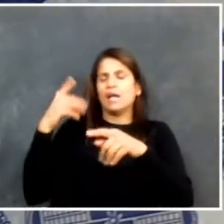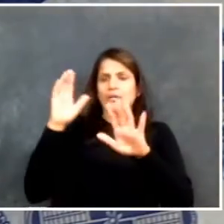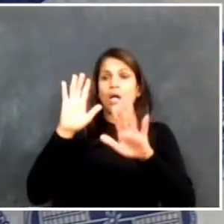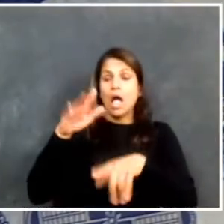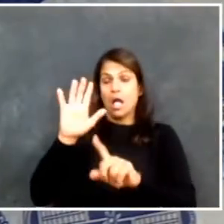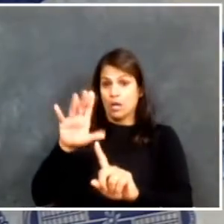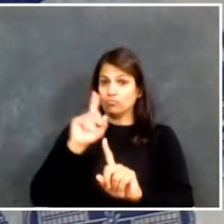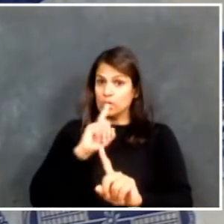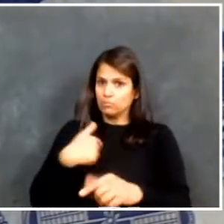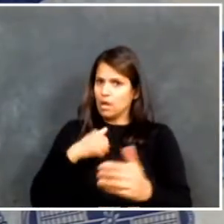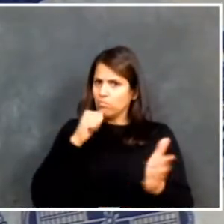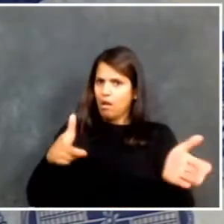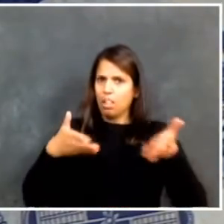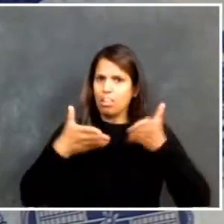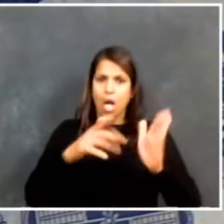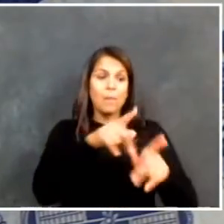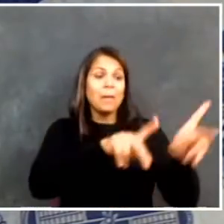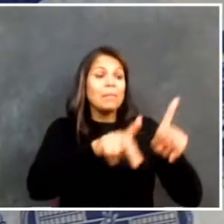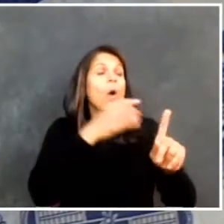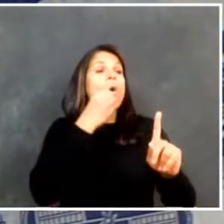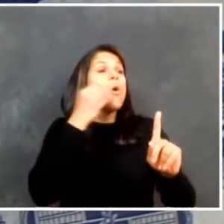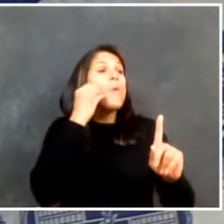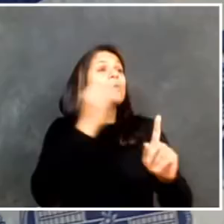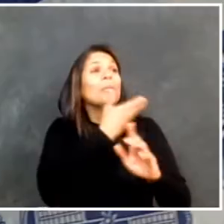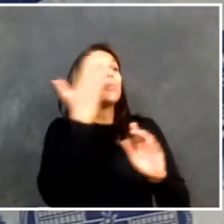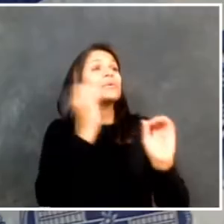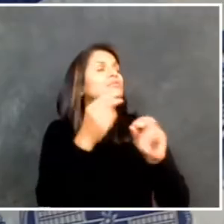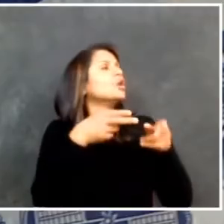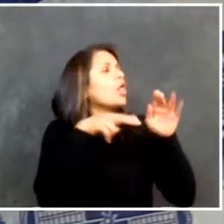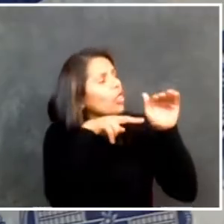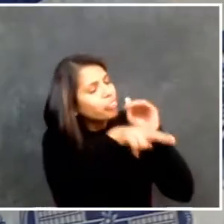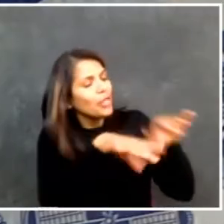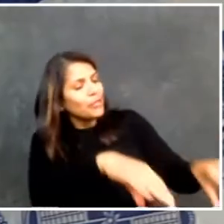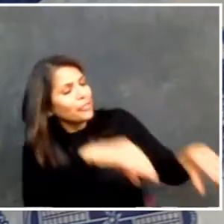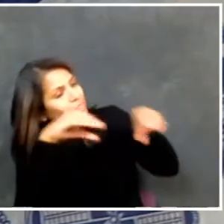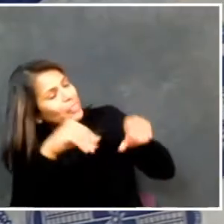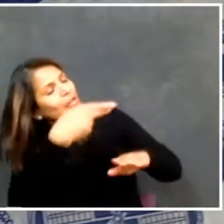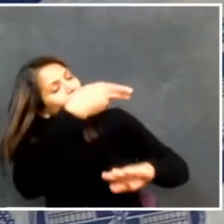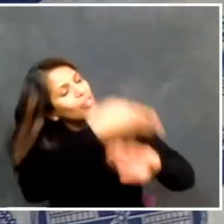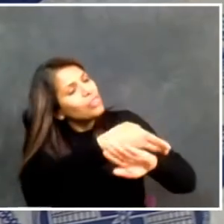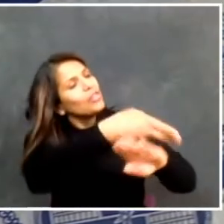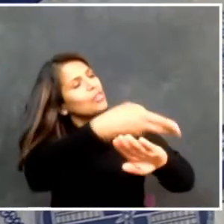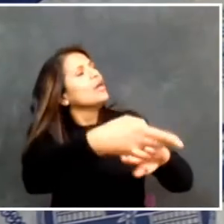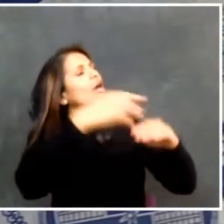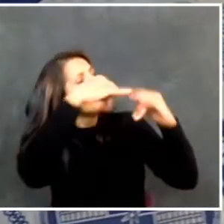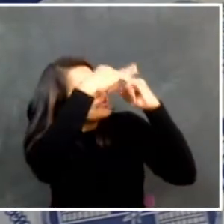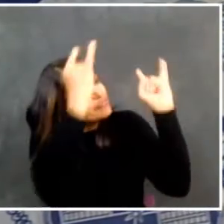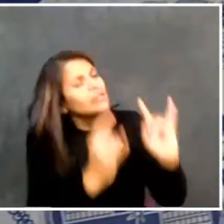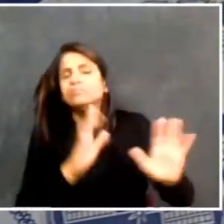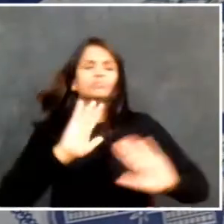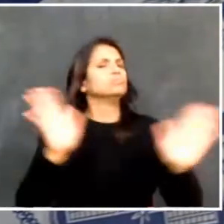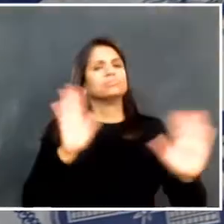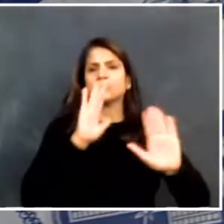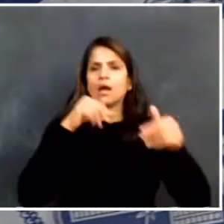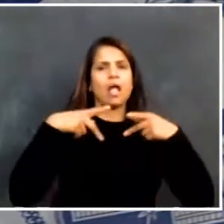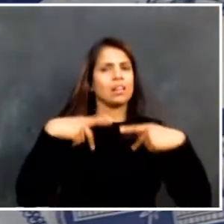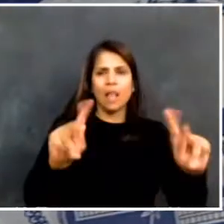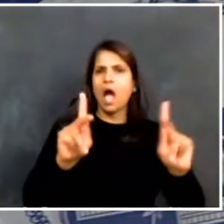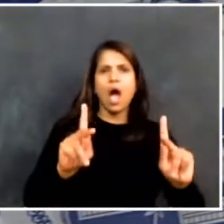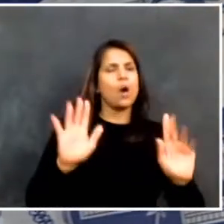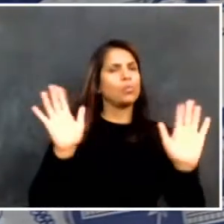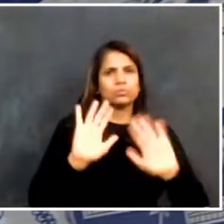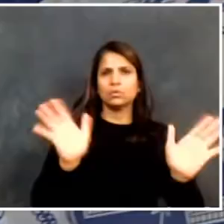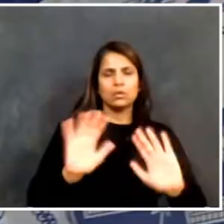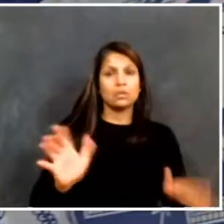Services, Sanitation Department, we said we're just not going to allow that anymore. It's inhumane. It's not fair to homeless people. It's not fair to everyday New Yorkers. It's not fair